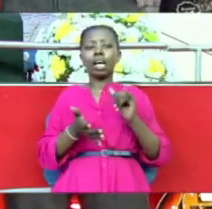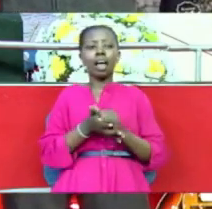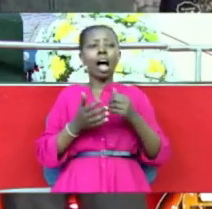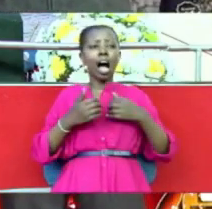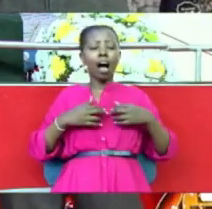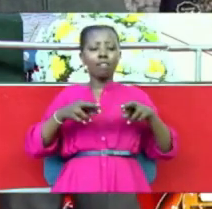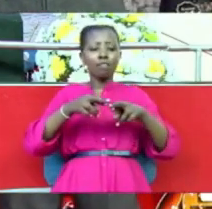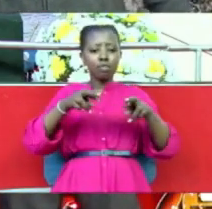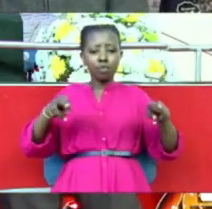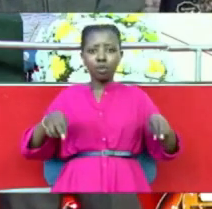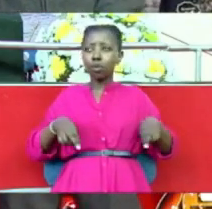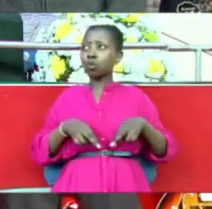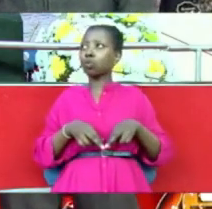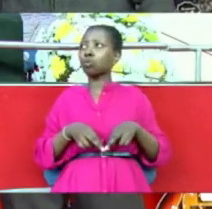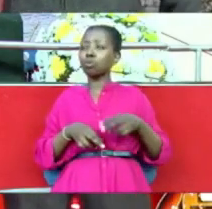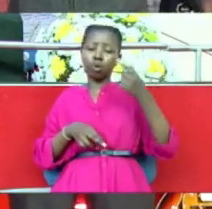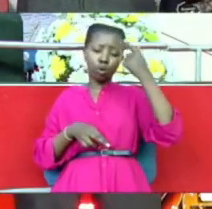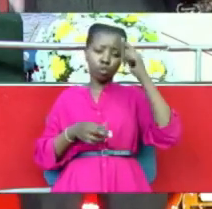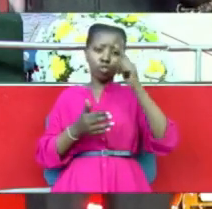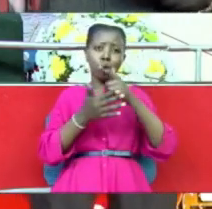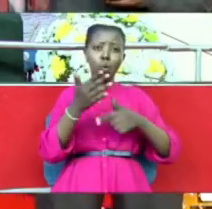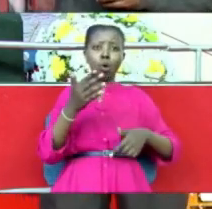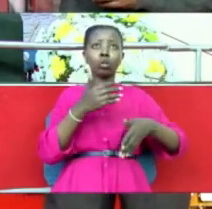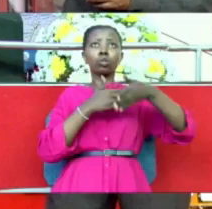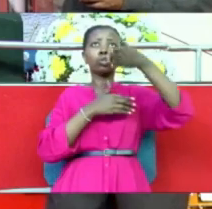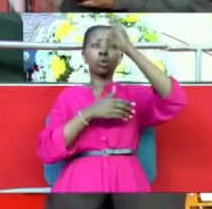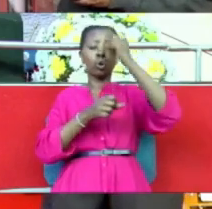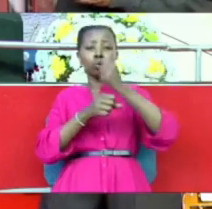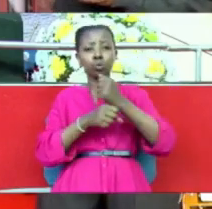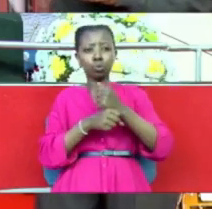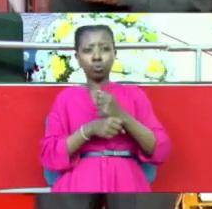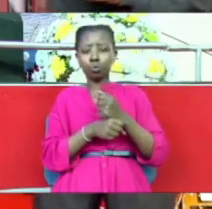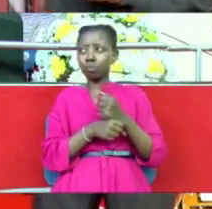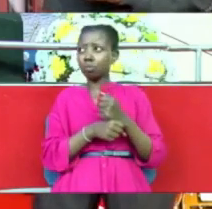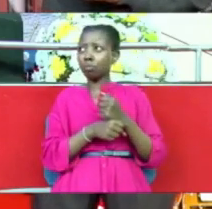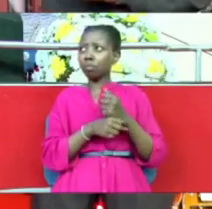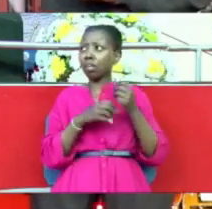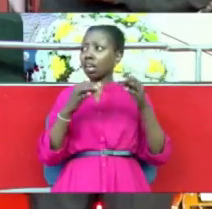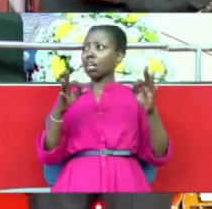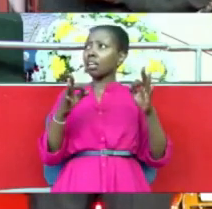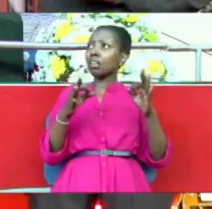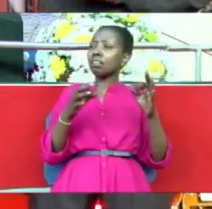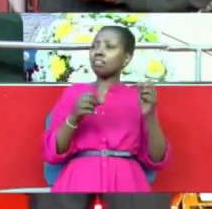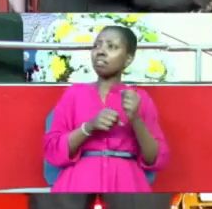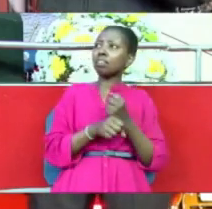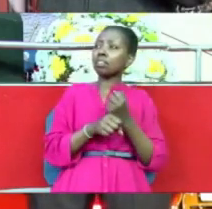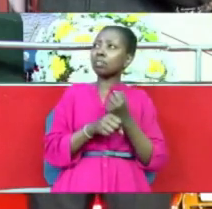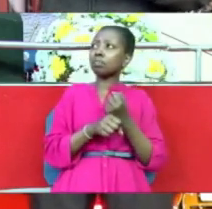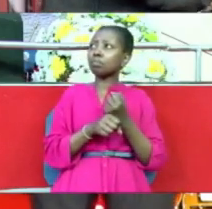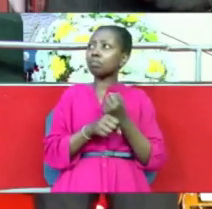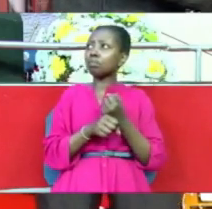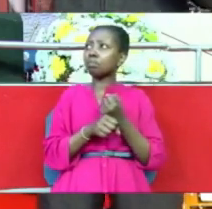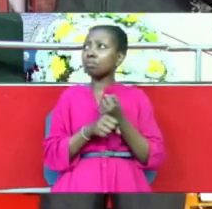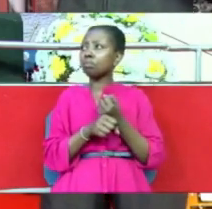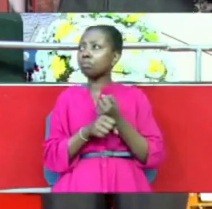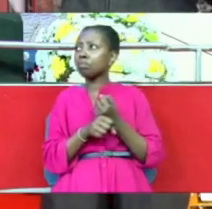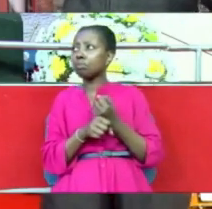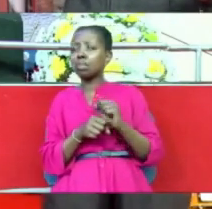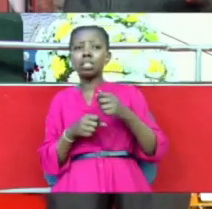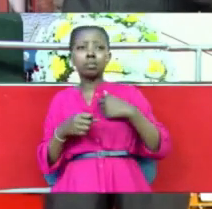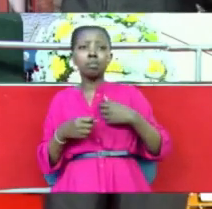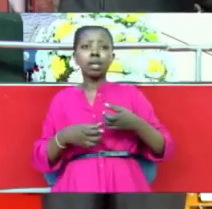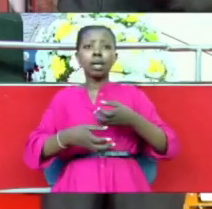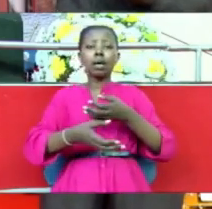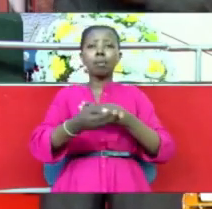ili niwe na nafasi, for what God is going to do, kwa kile Mungu atatenda. If it means me buying more land, I will. Kama inamaanisha ninunue, if it